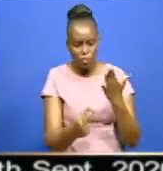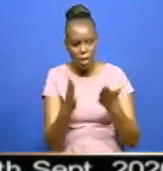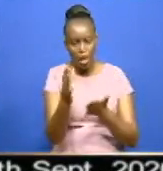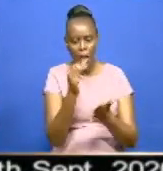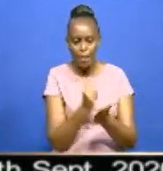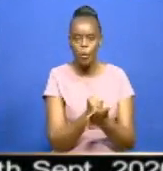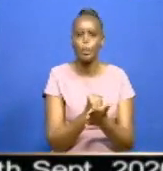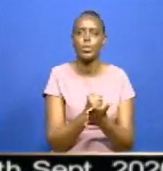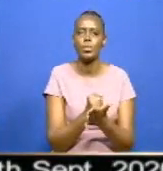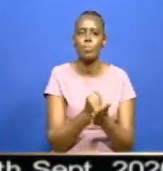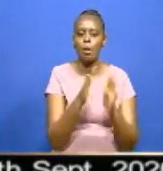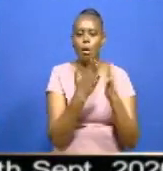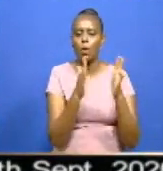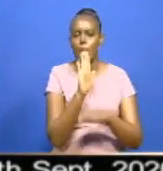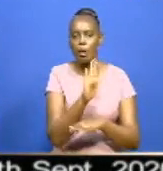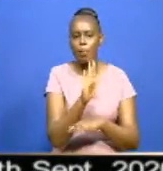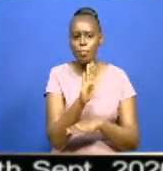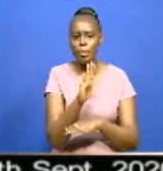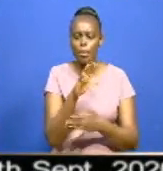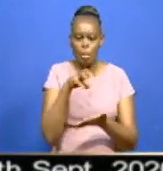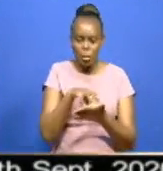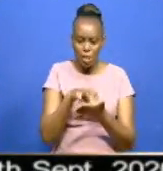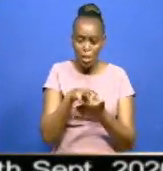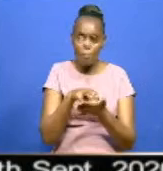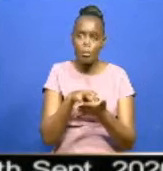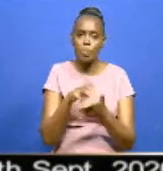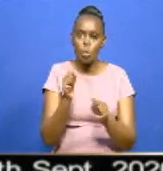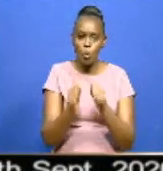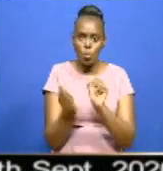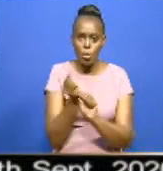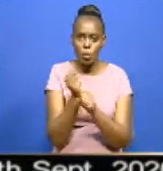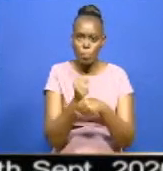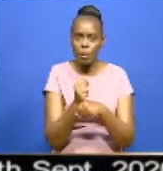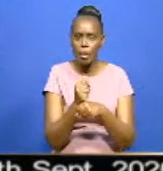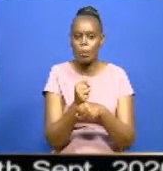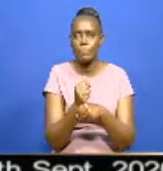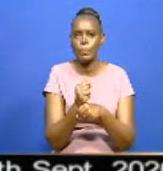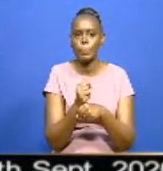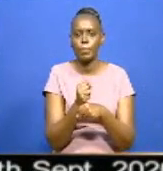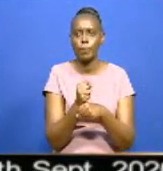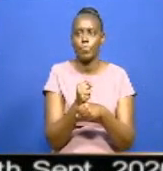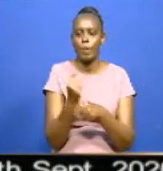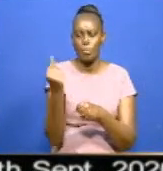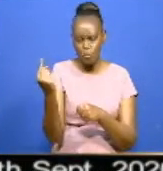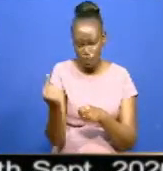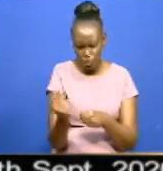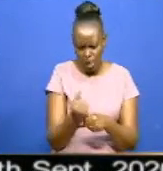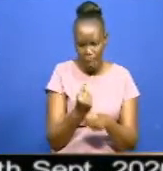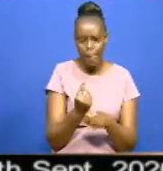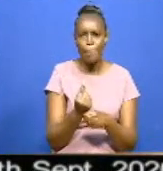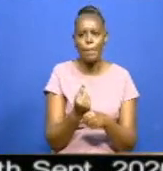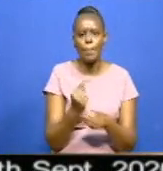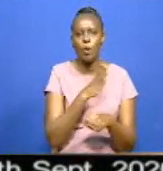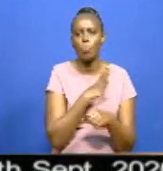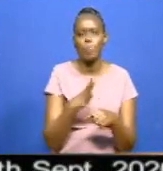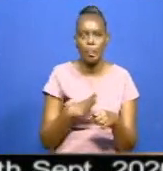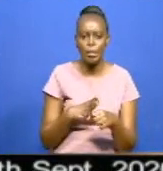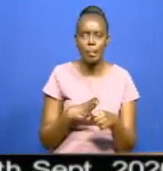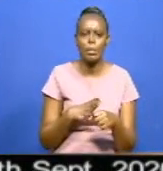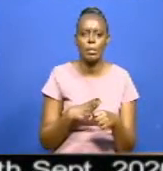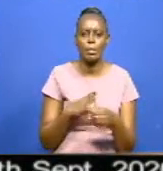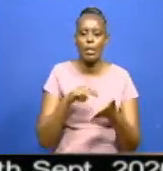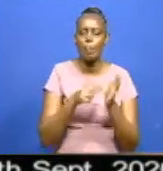congratulate him because looking at the circumstances which made him to come all along to the committee,